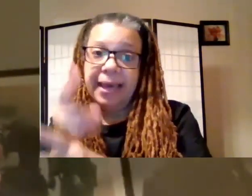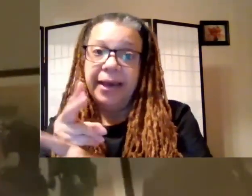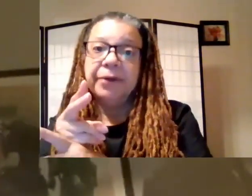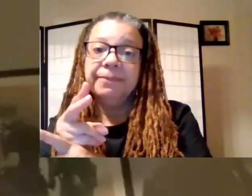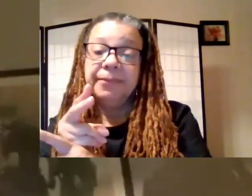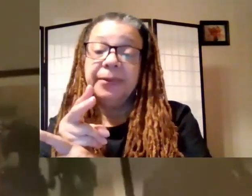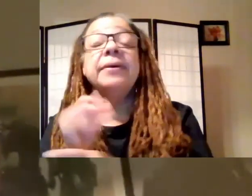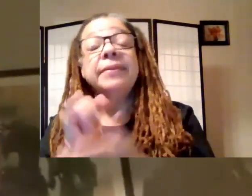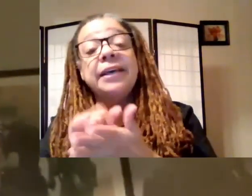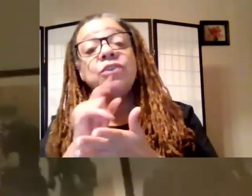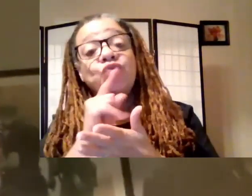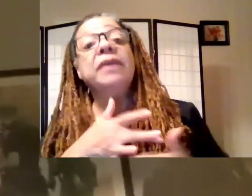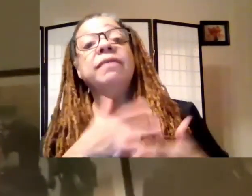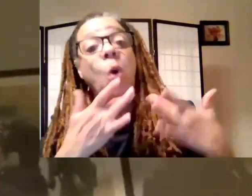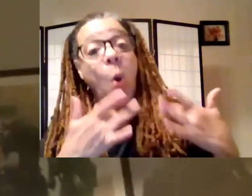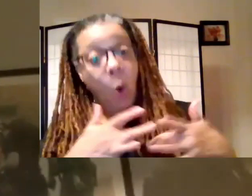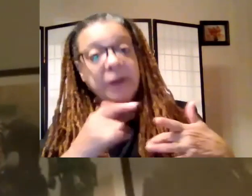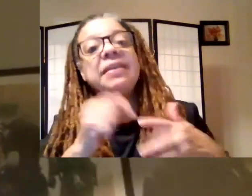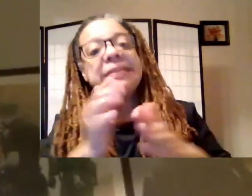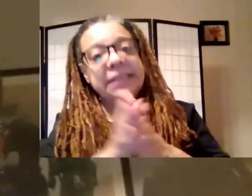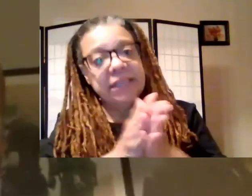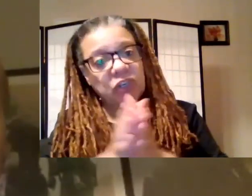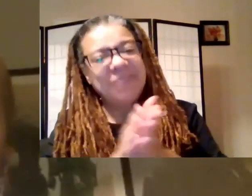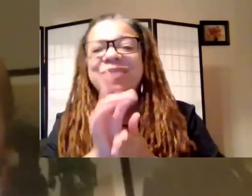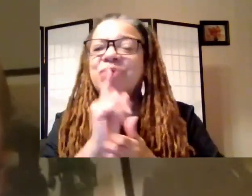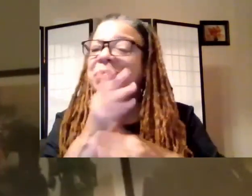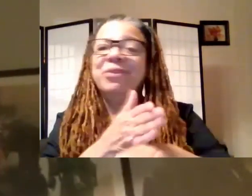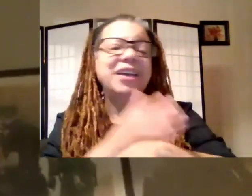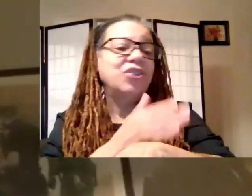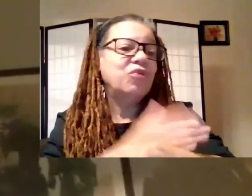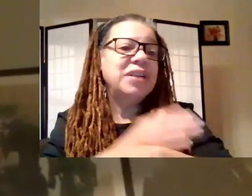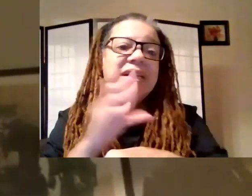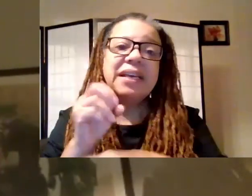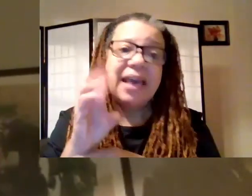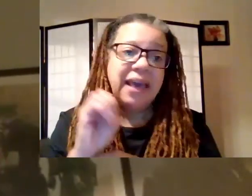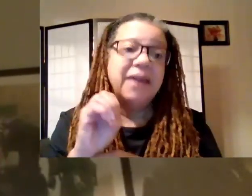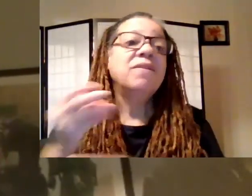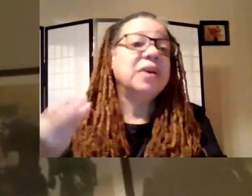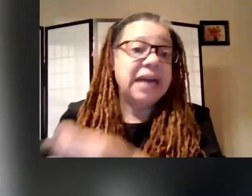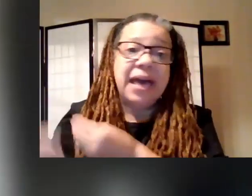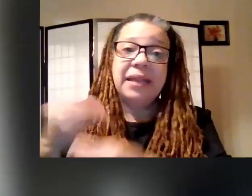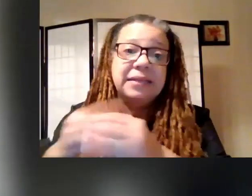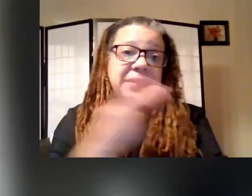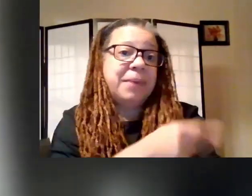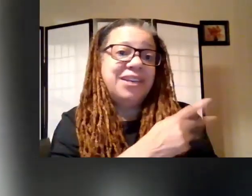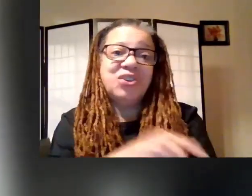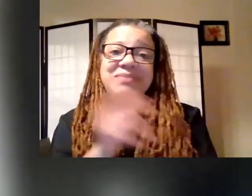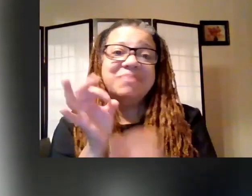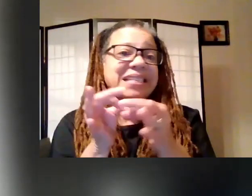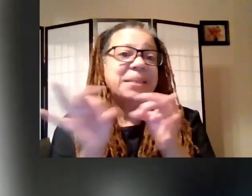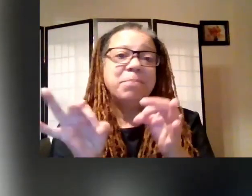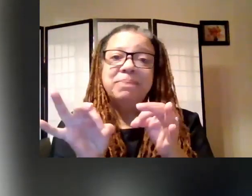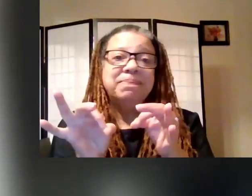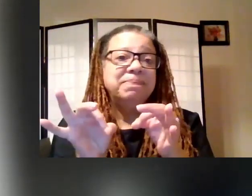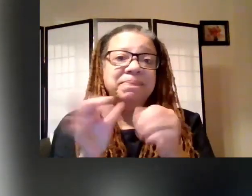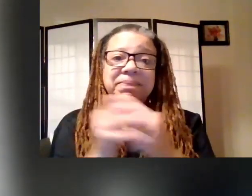this initiative, is about increasing and improving care for dialysis patients. Yeah, that's right. And